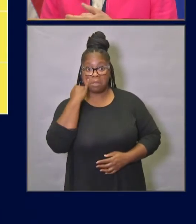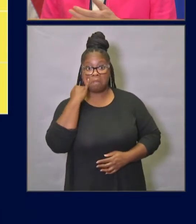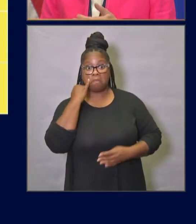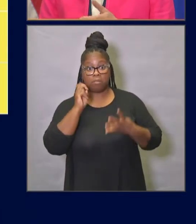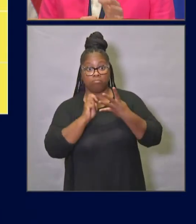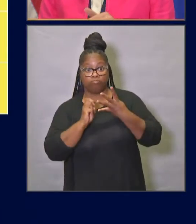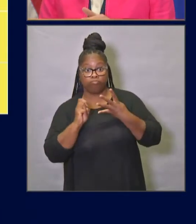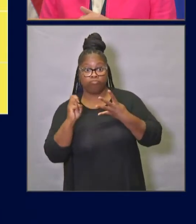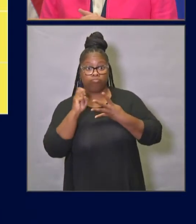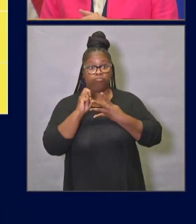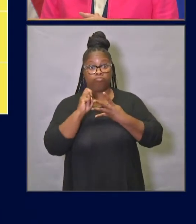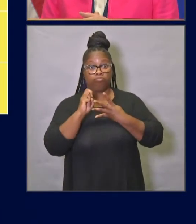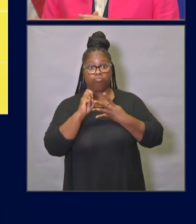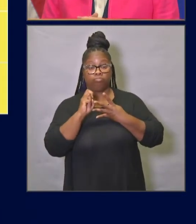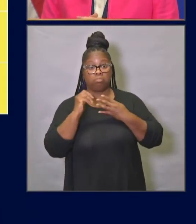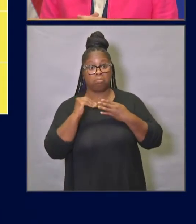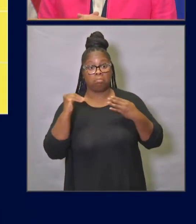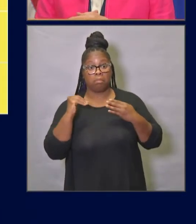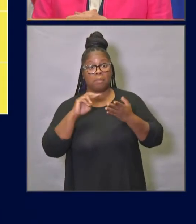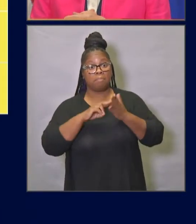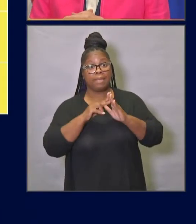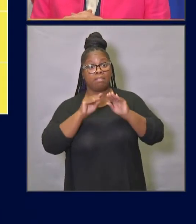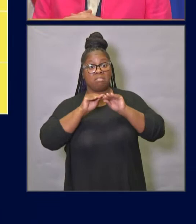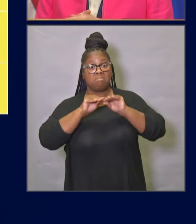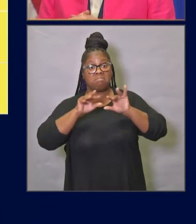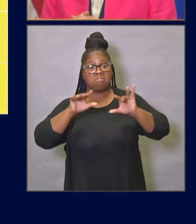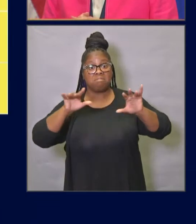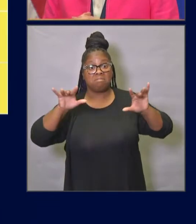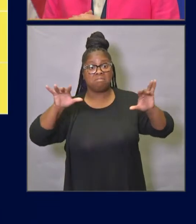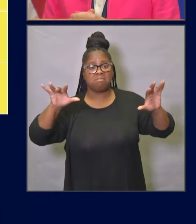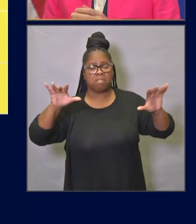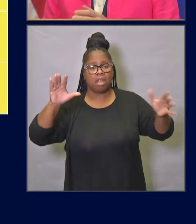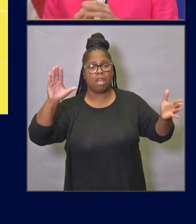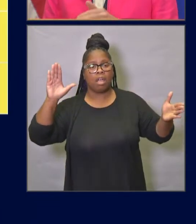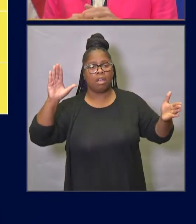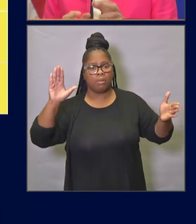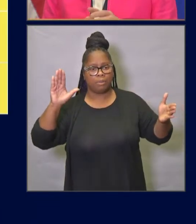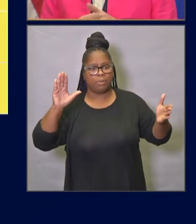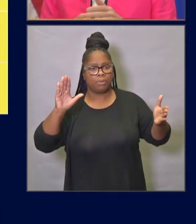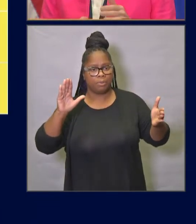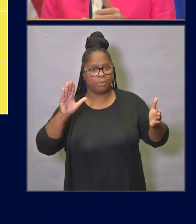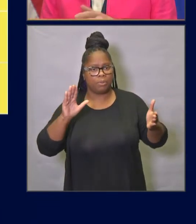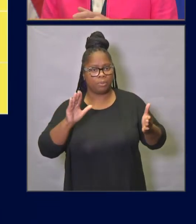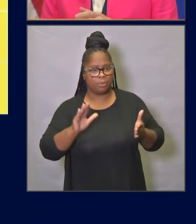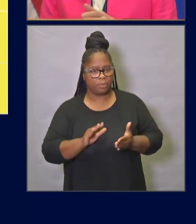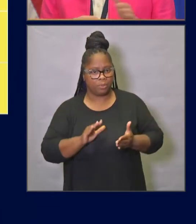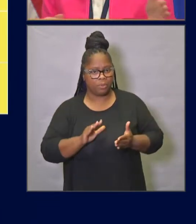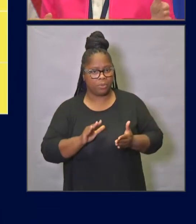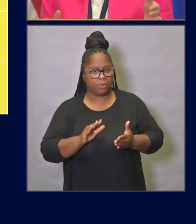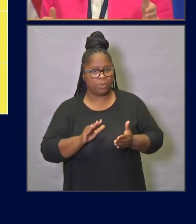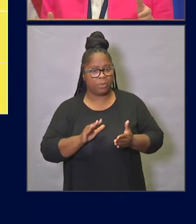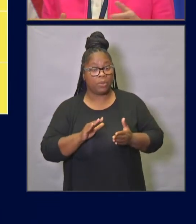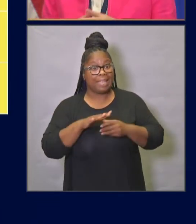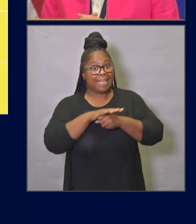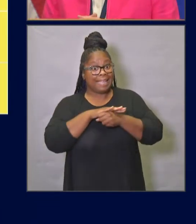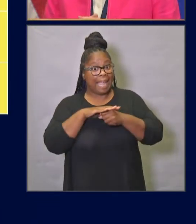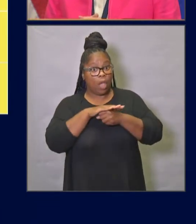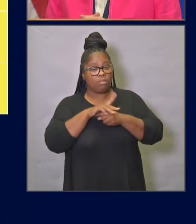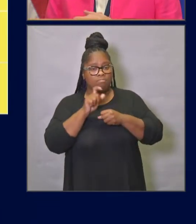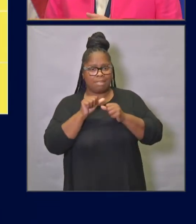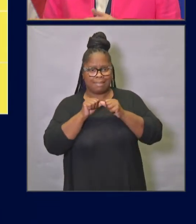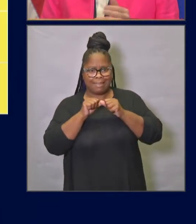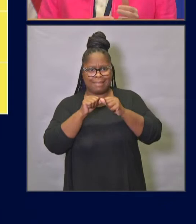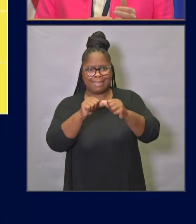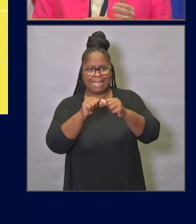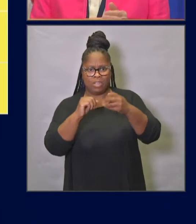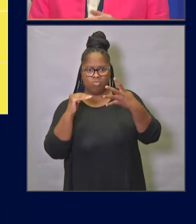it does mean that transmission is decreasing in your county, and then the county needs to remain in that tier for